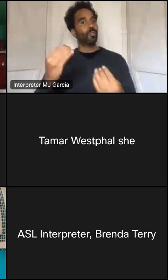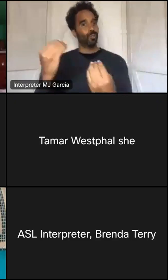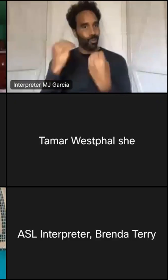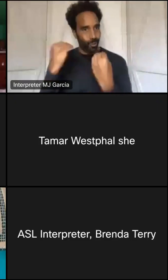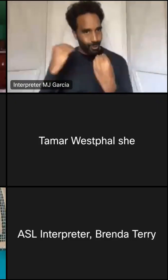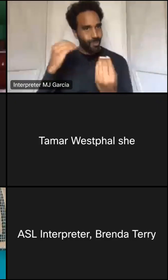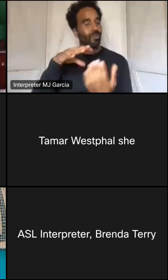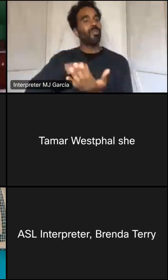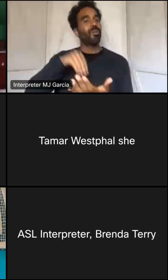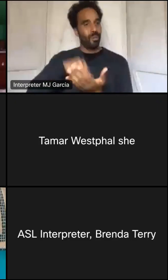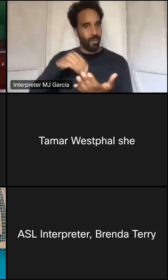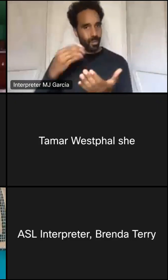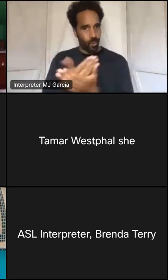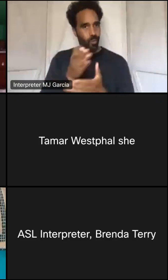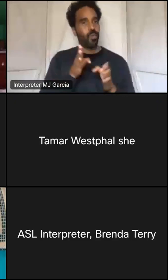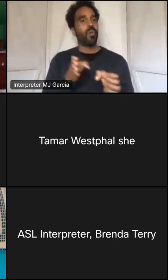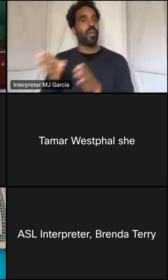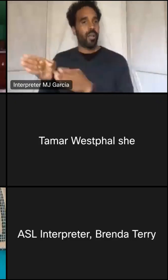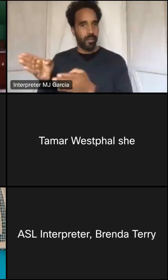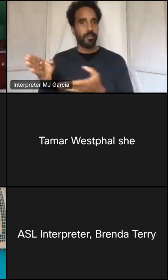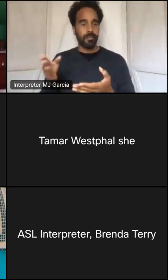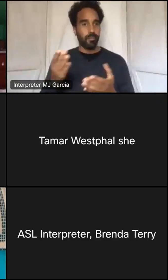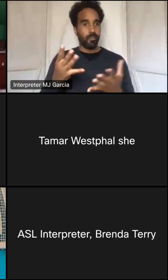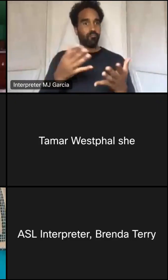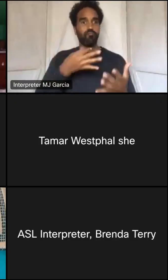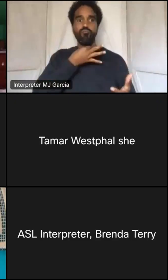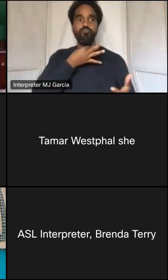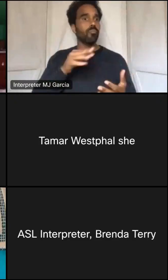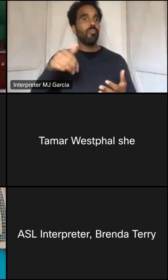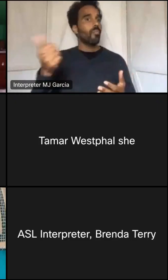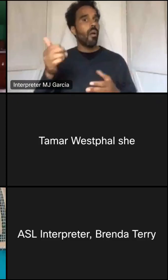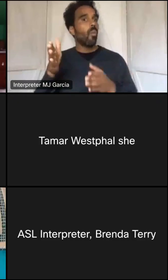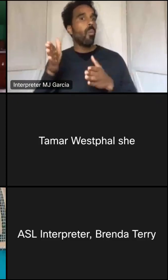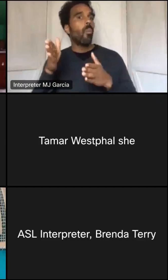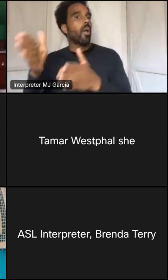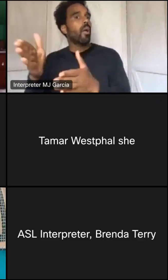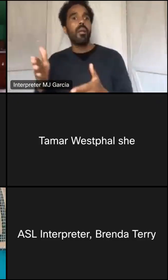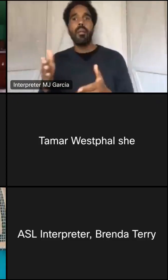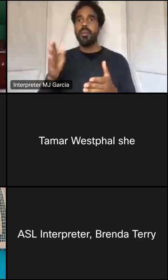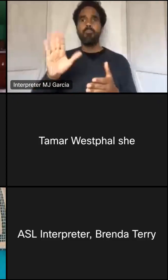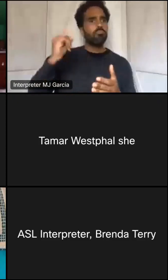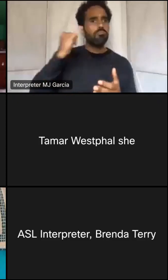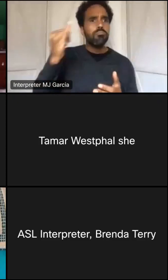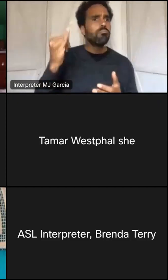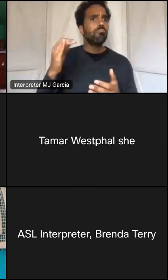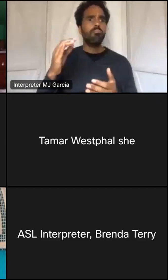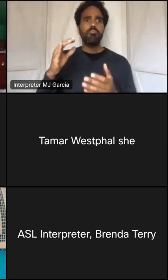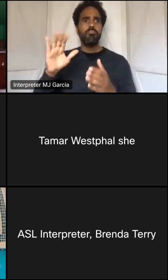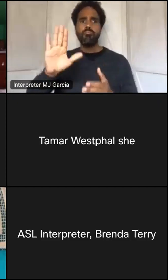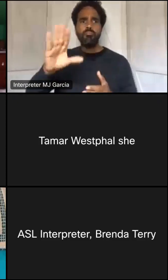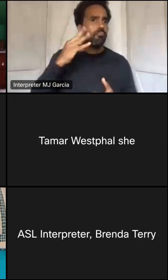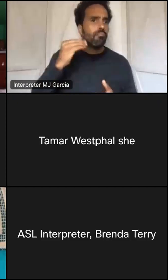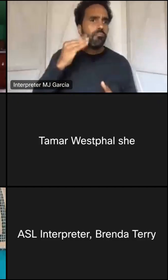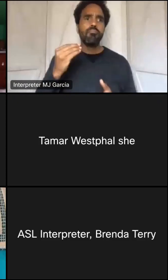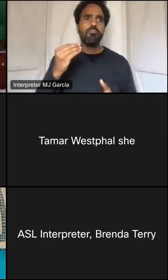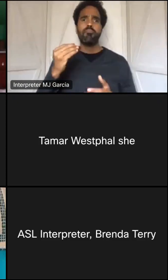to just, you know, hear what other ideas, what other just experiences and things can work for